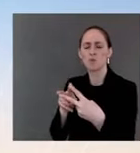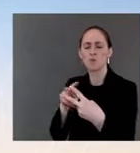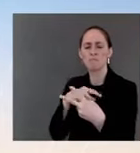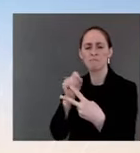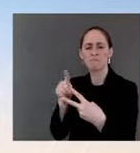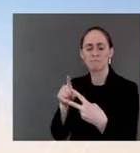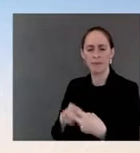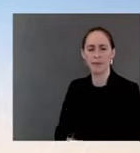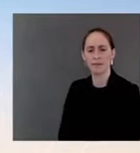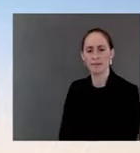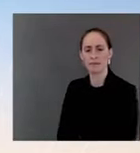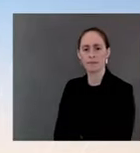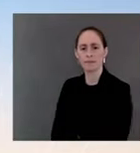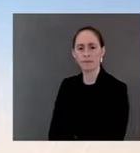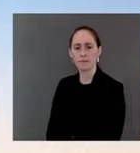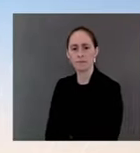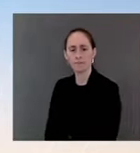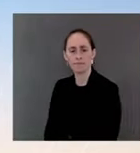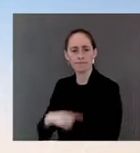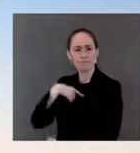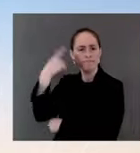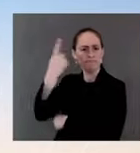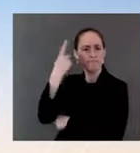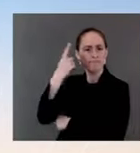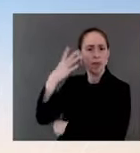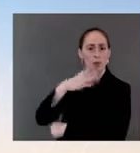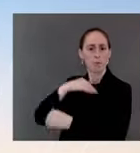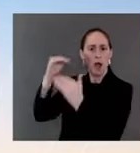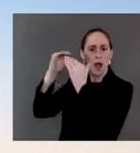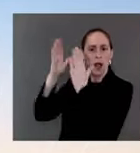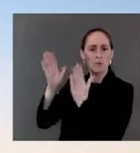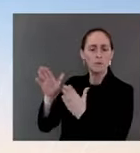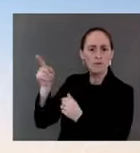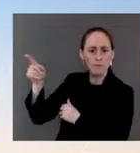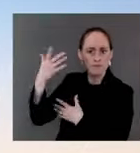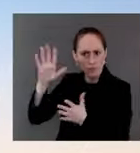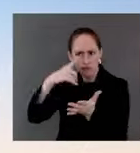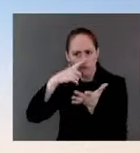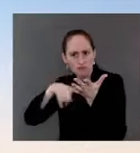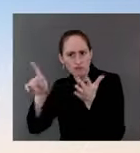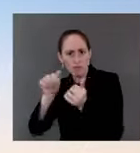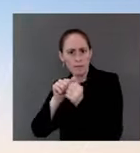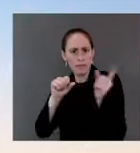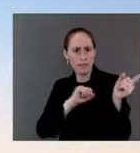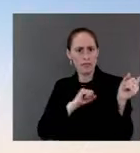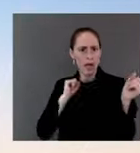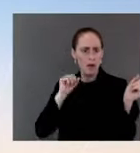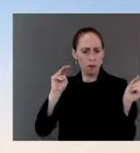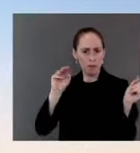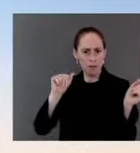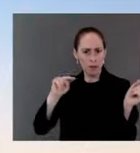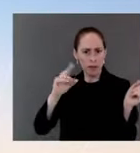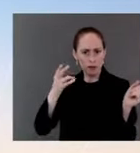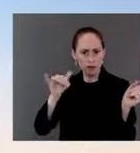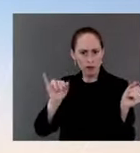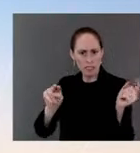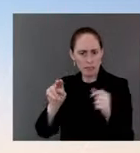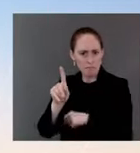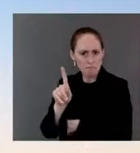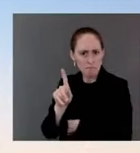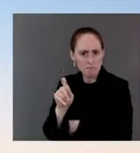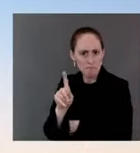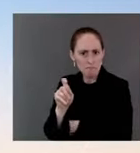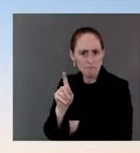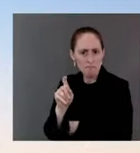other senators on the Build Back Better Act in relation to the recent CPI index reports today? And then the second question